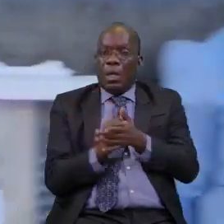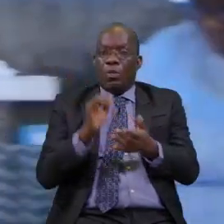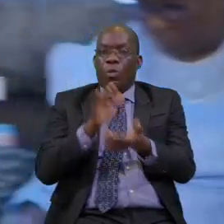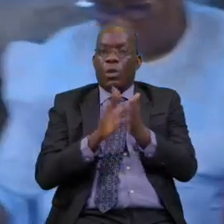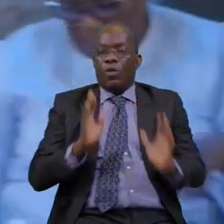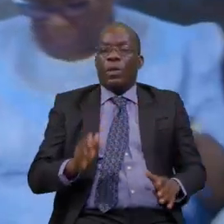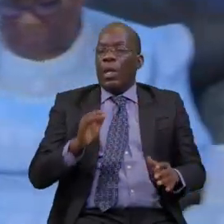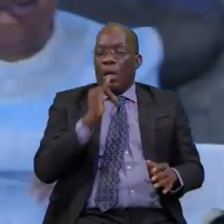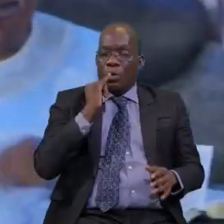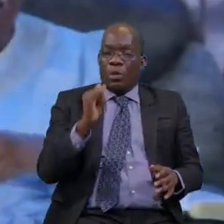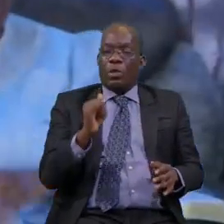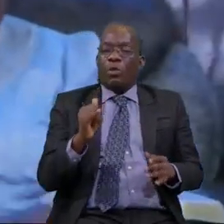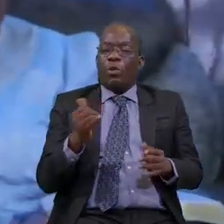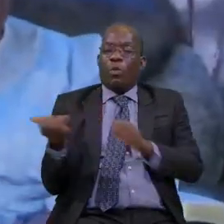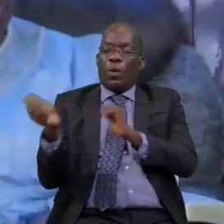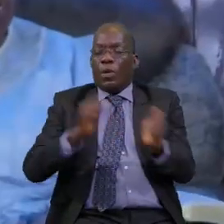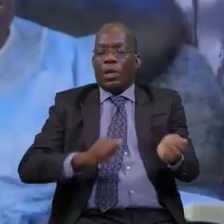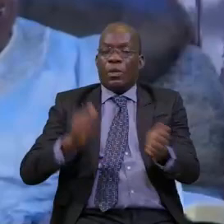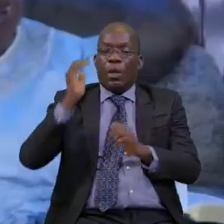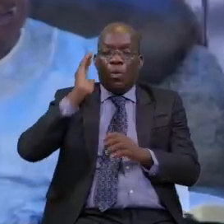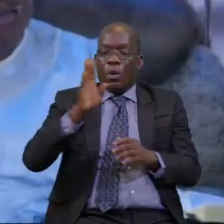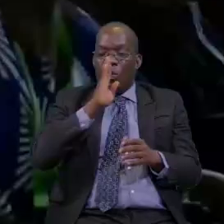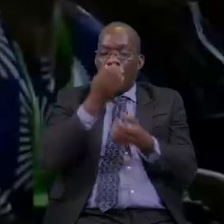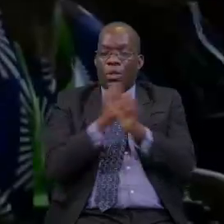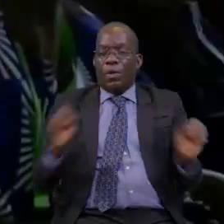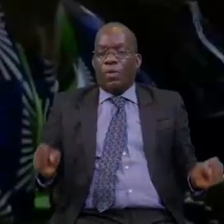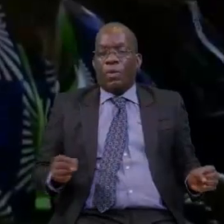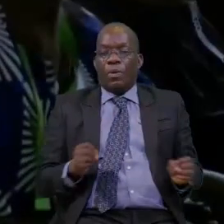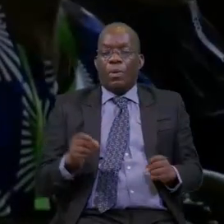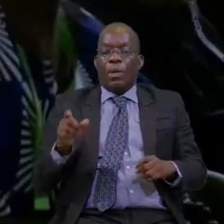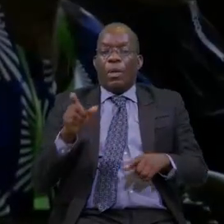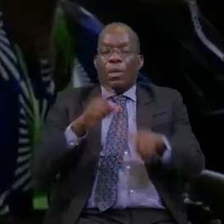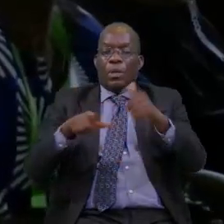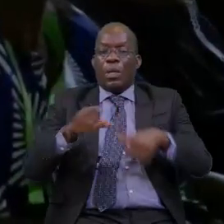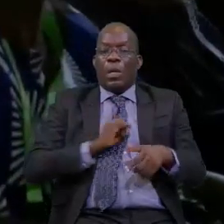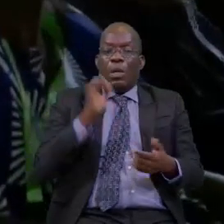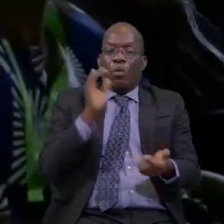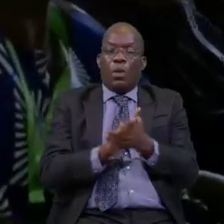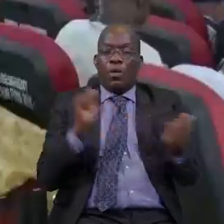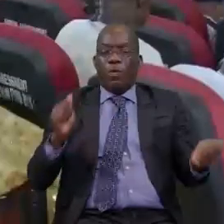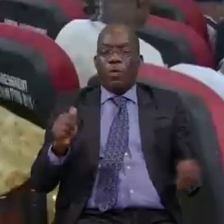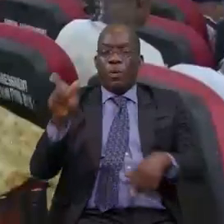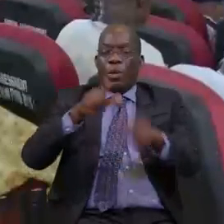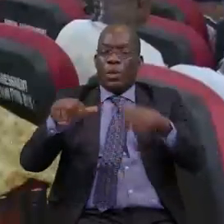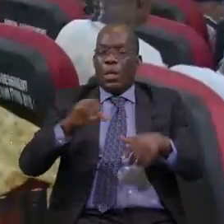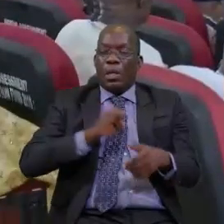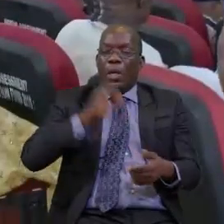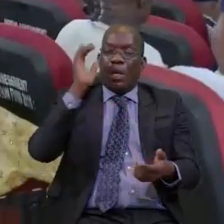shall be saved. I believe. I believe.